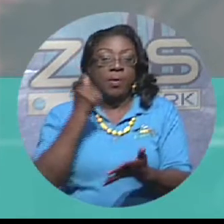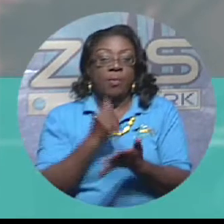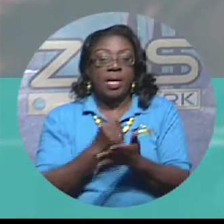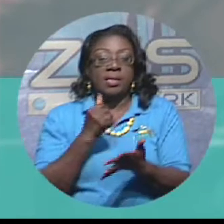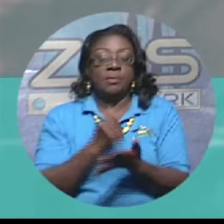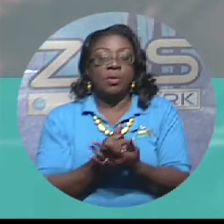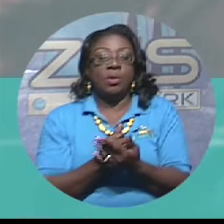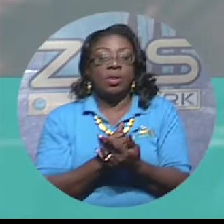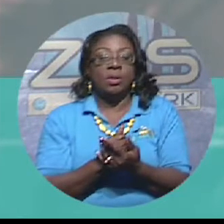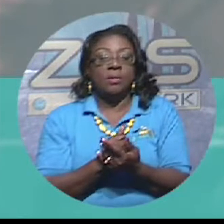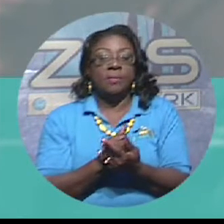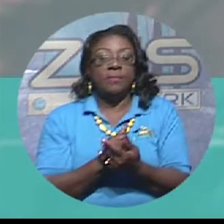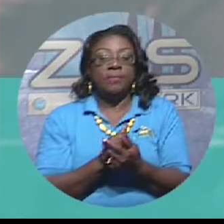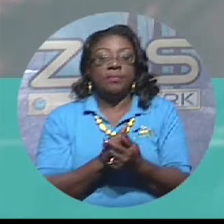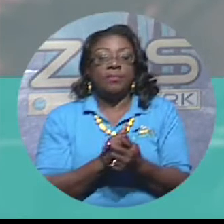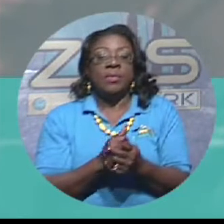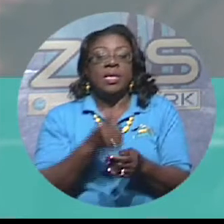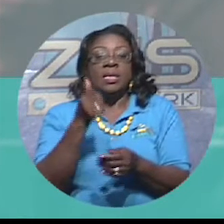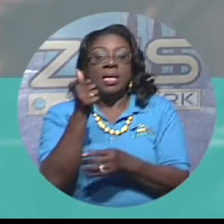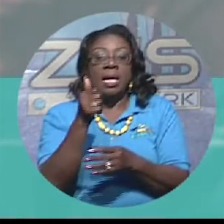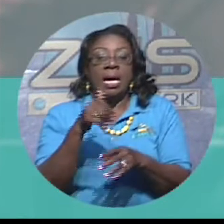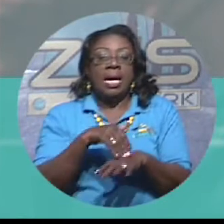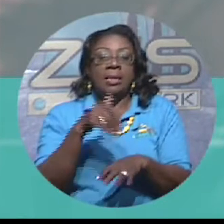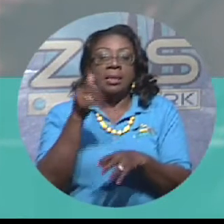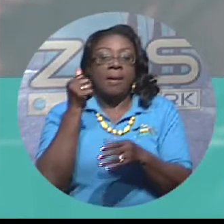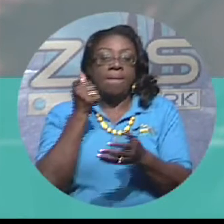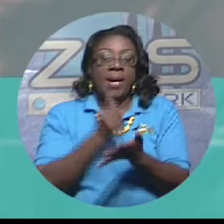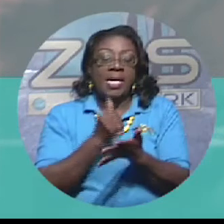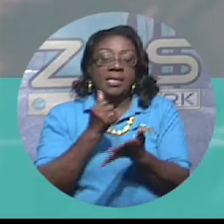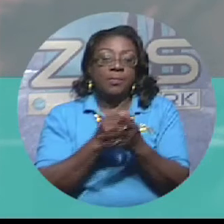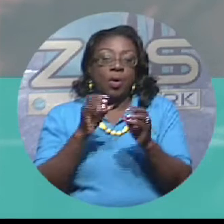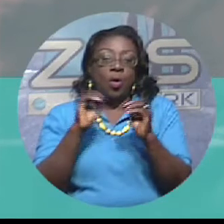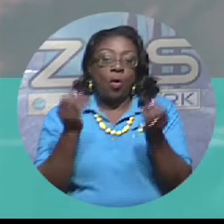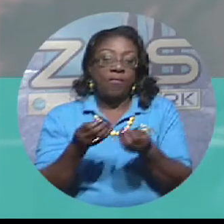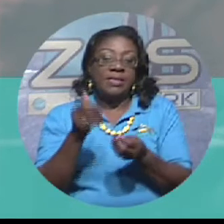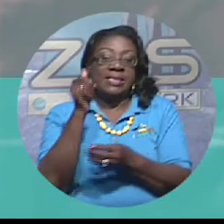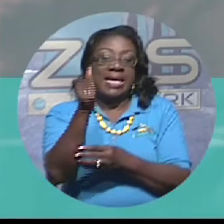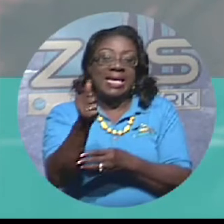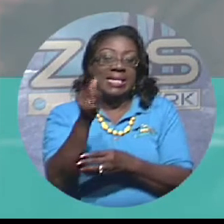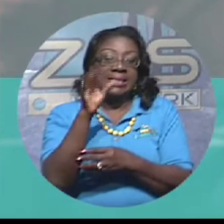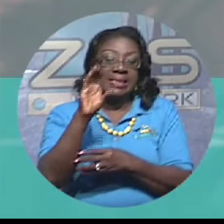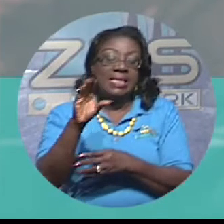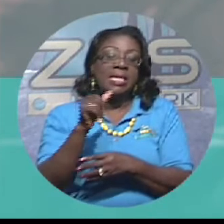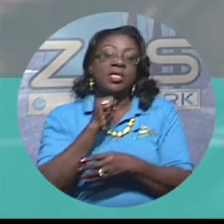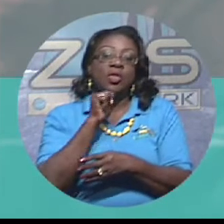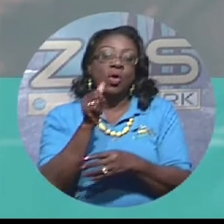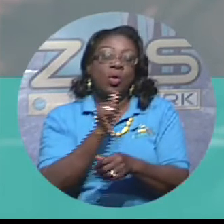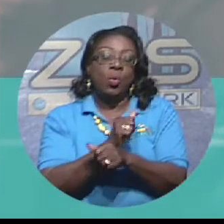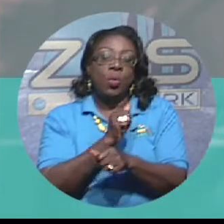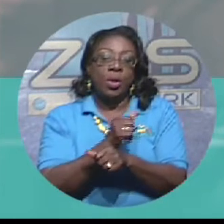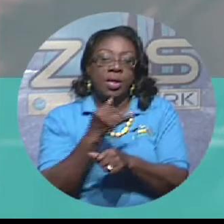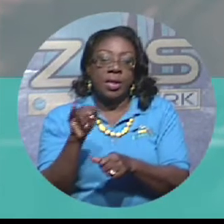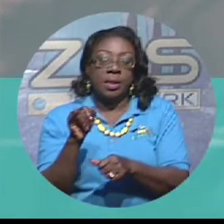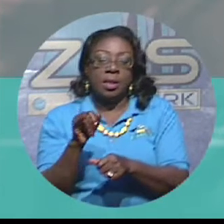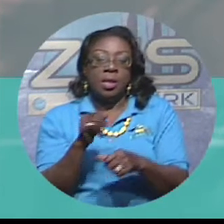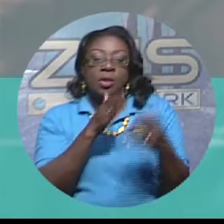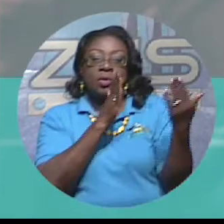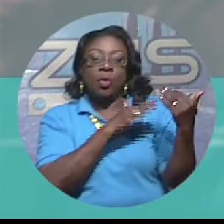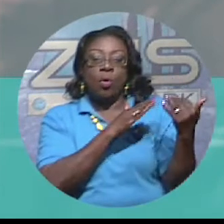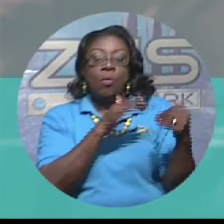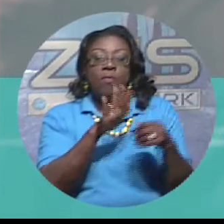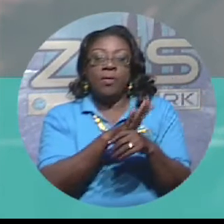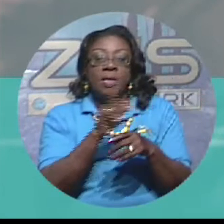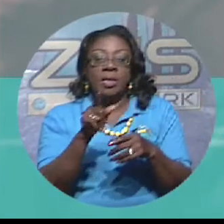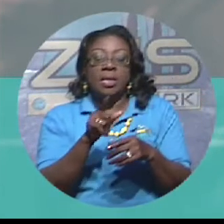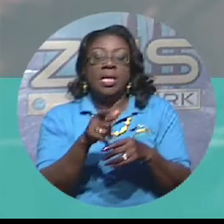air conditioning had broken down in the passport office, and we seem to have a problem trying to get it fixed. So hopefully the